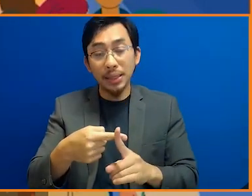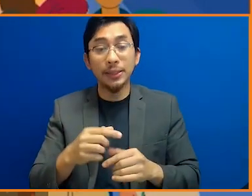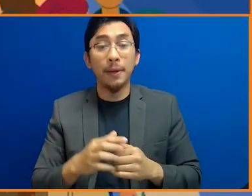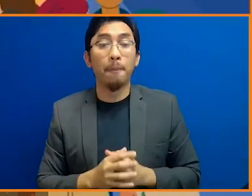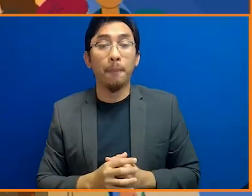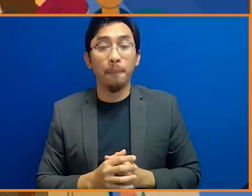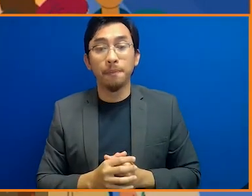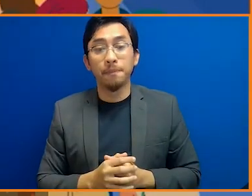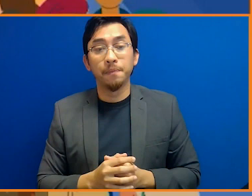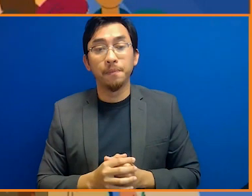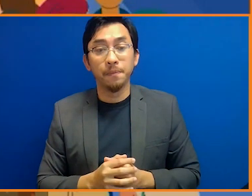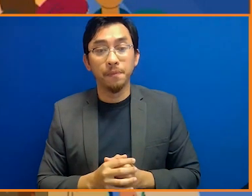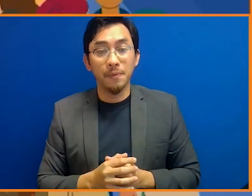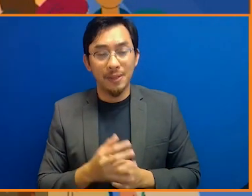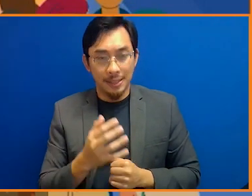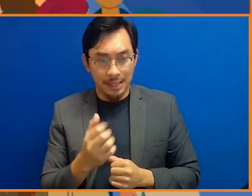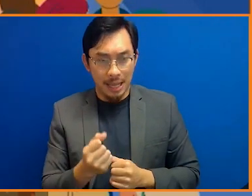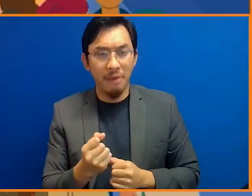And also